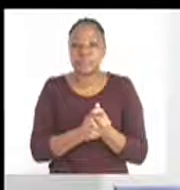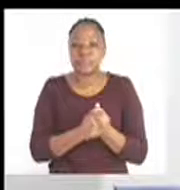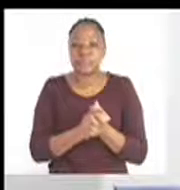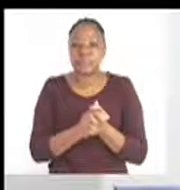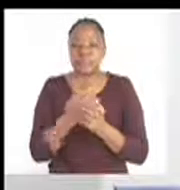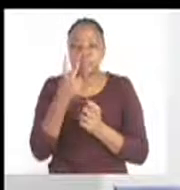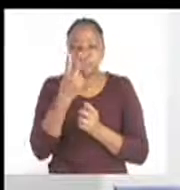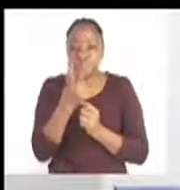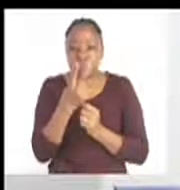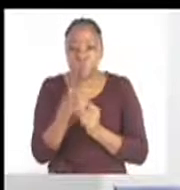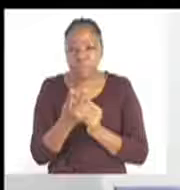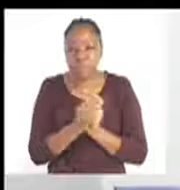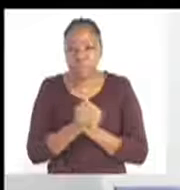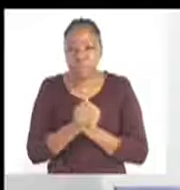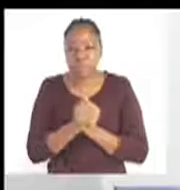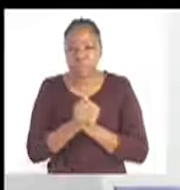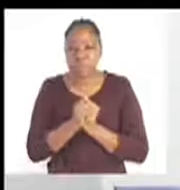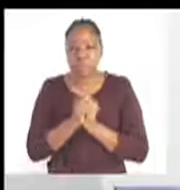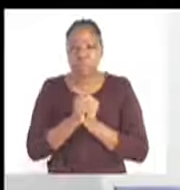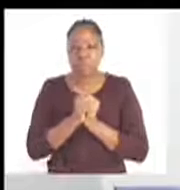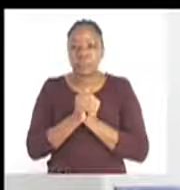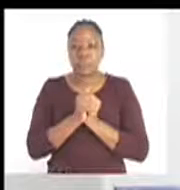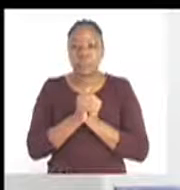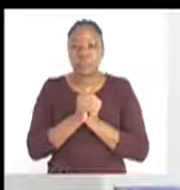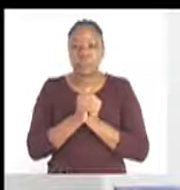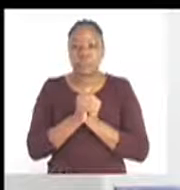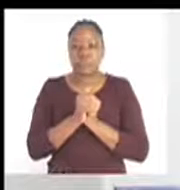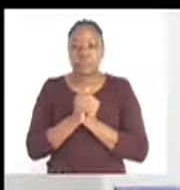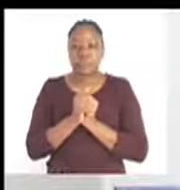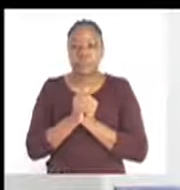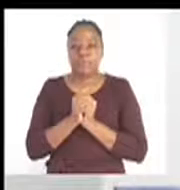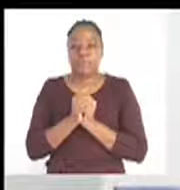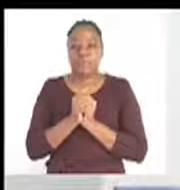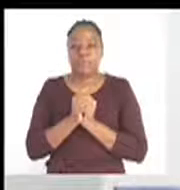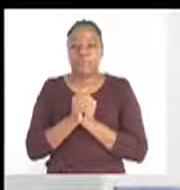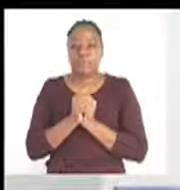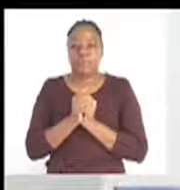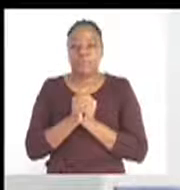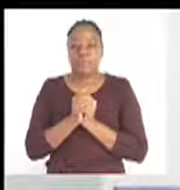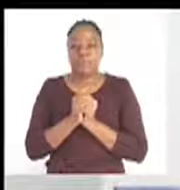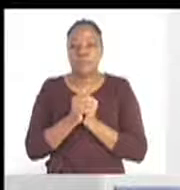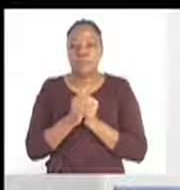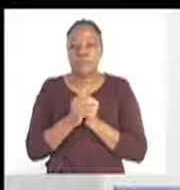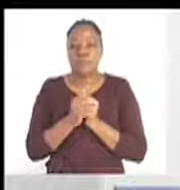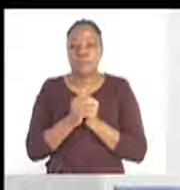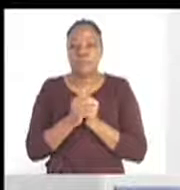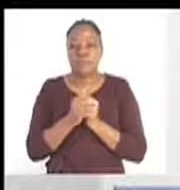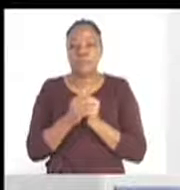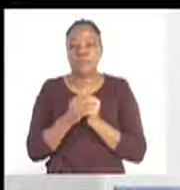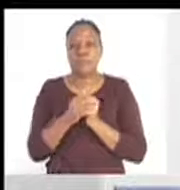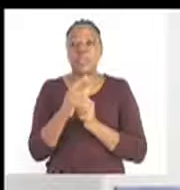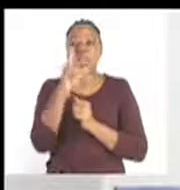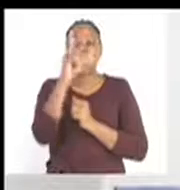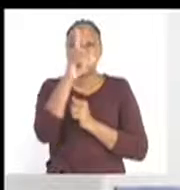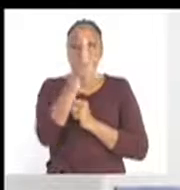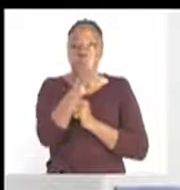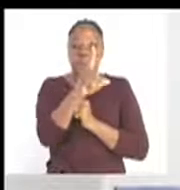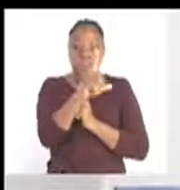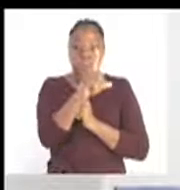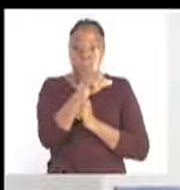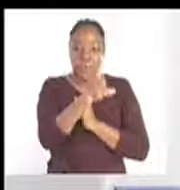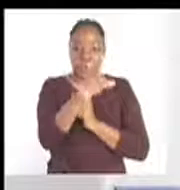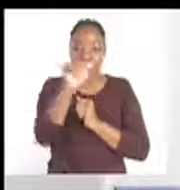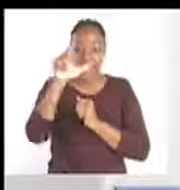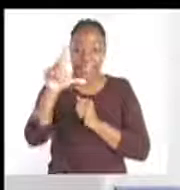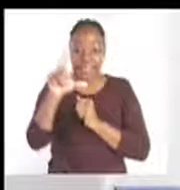All right. So, we can also see that at home that the bottle, the 1 liter bottle, stopped there.